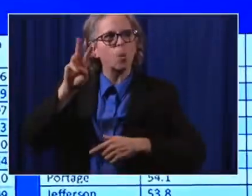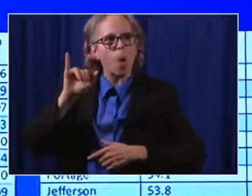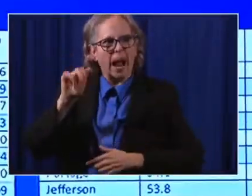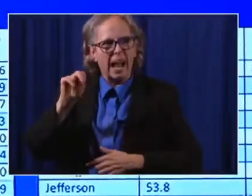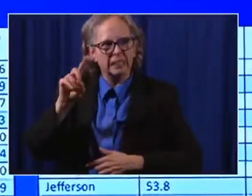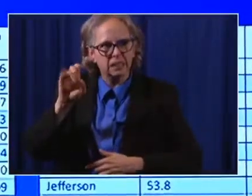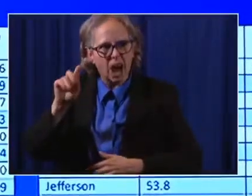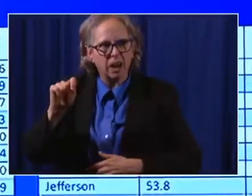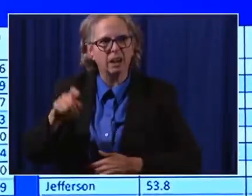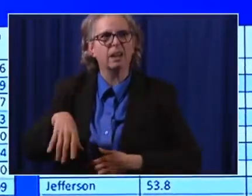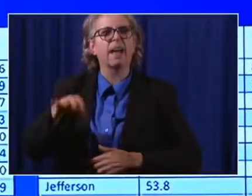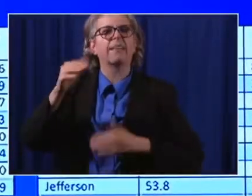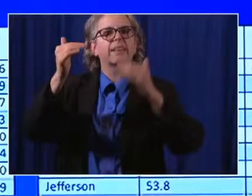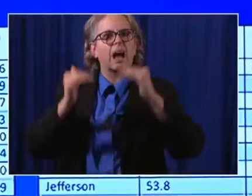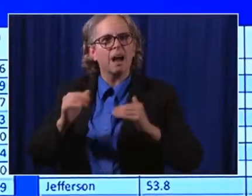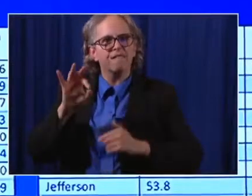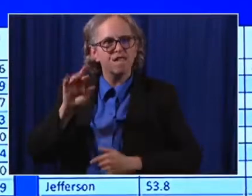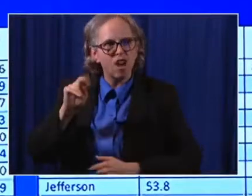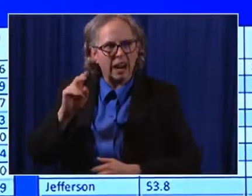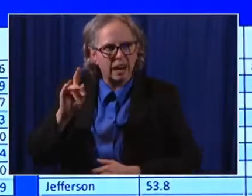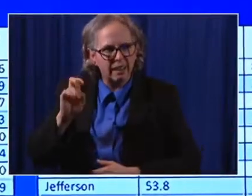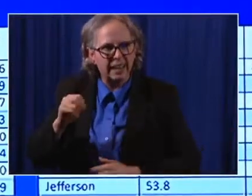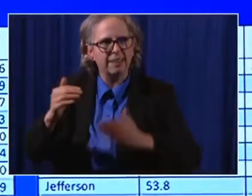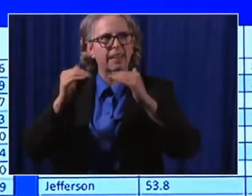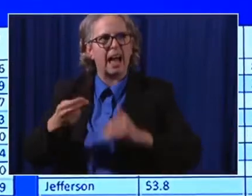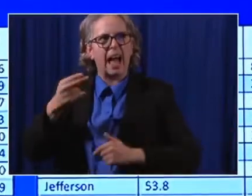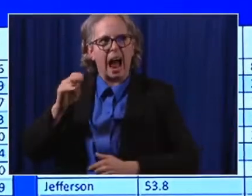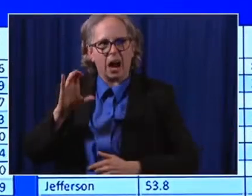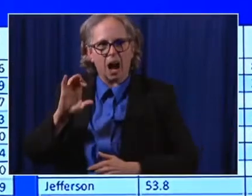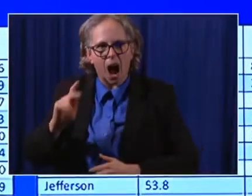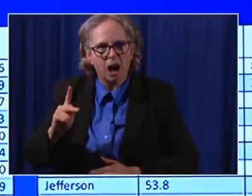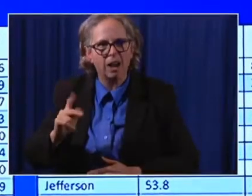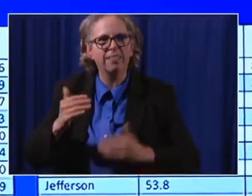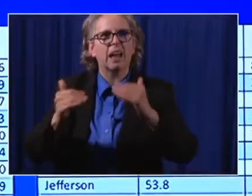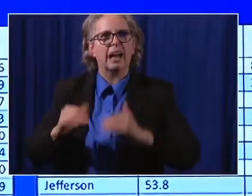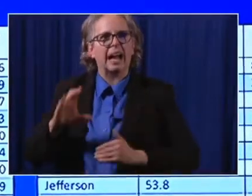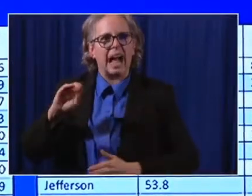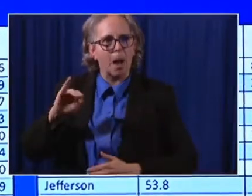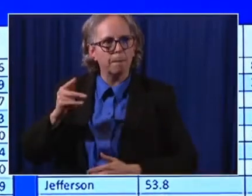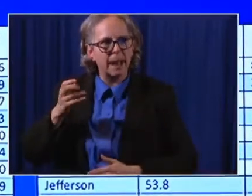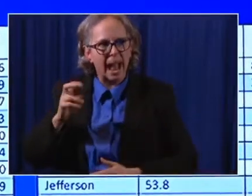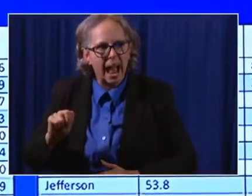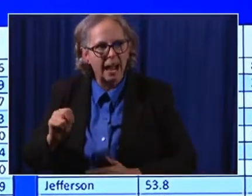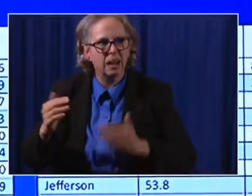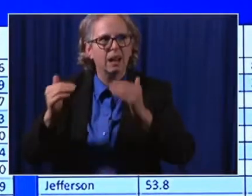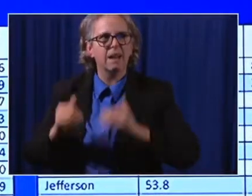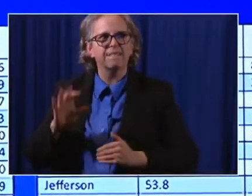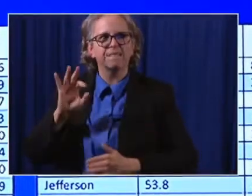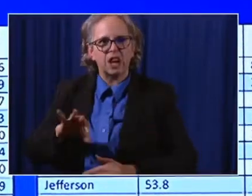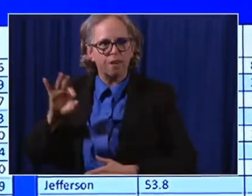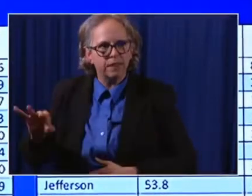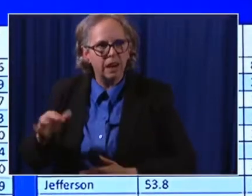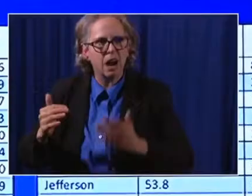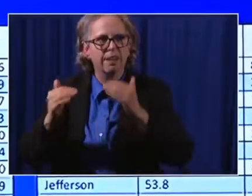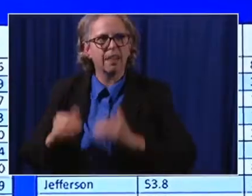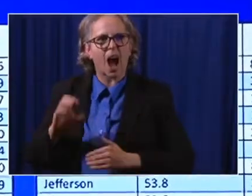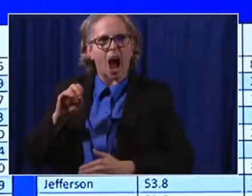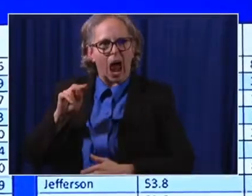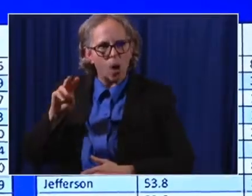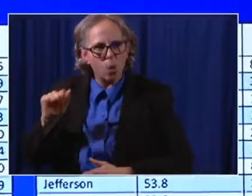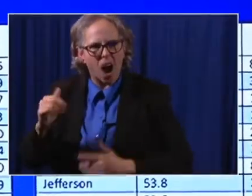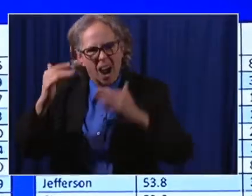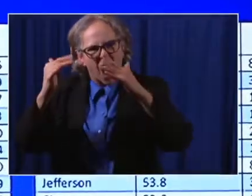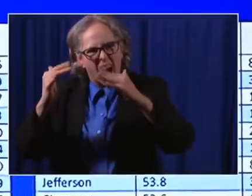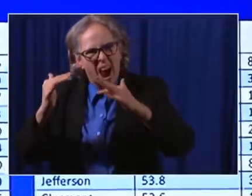Champaign, Fairfield, Ottawa, Wood, Montgomery, and on down. Again, it is simply one way of looking at